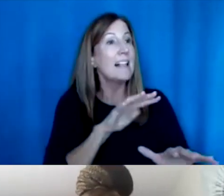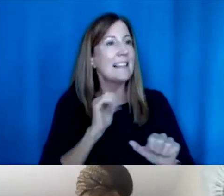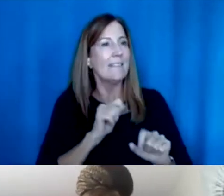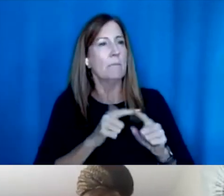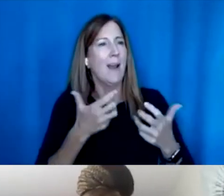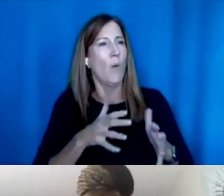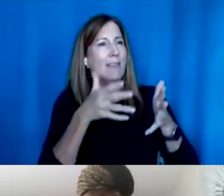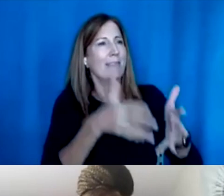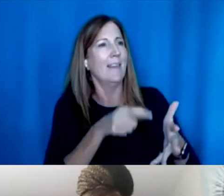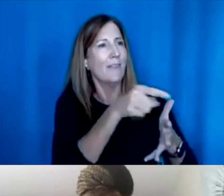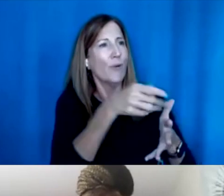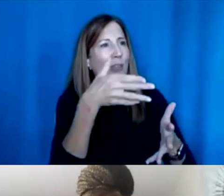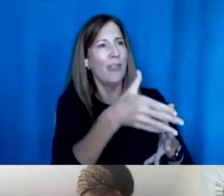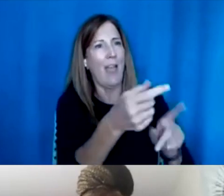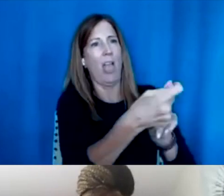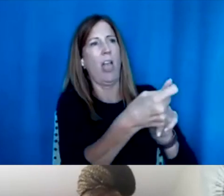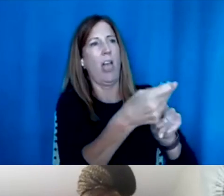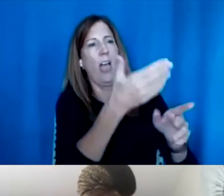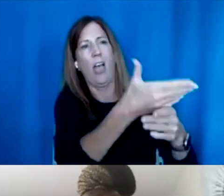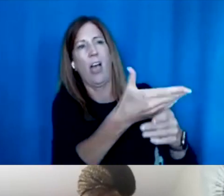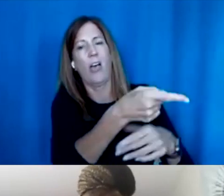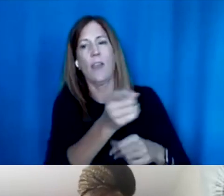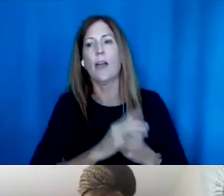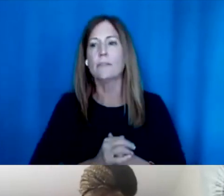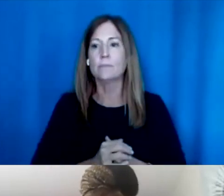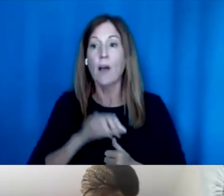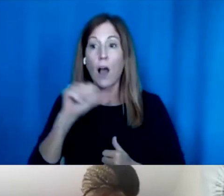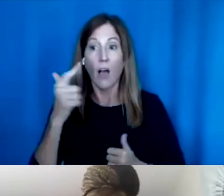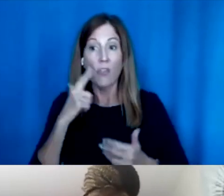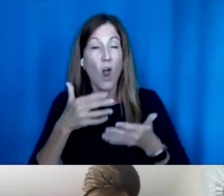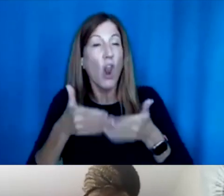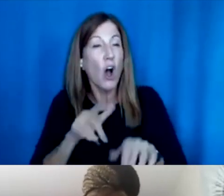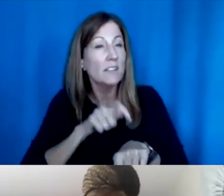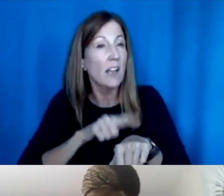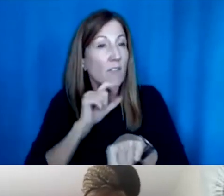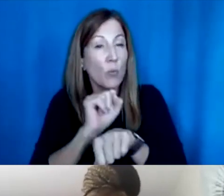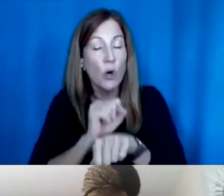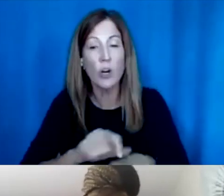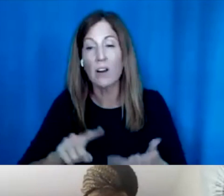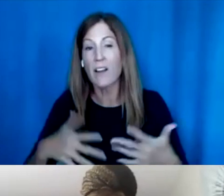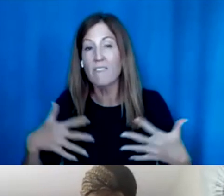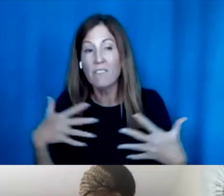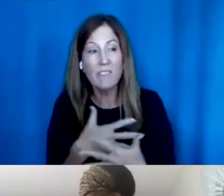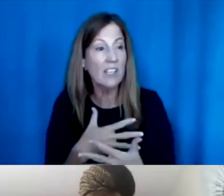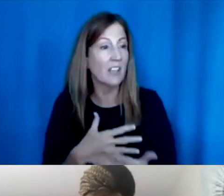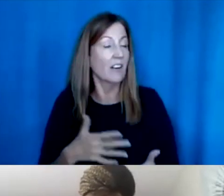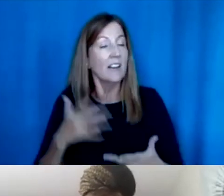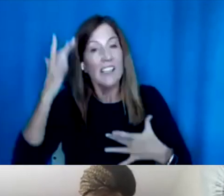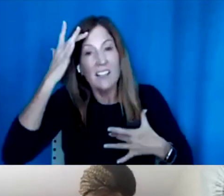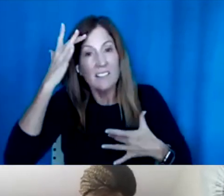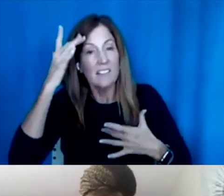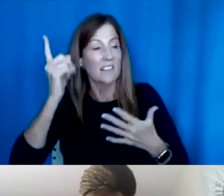Yeah. Lost time from work, fear, illness, mental health impacts, et cetera, et